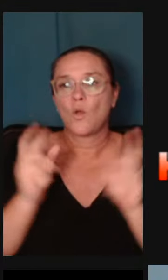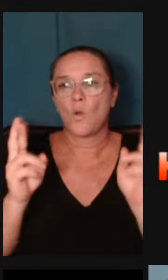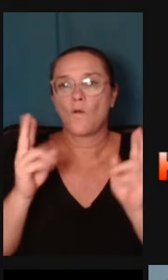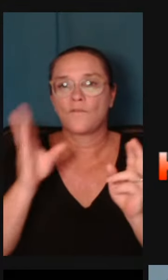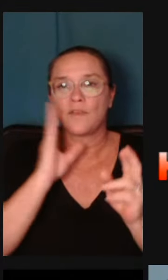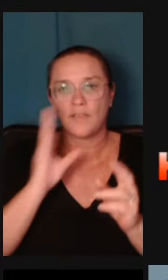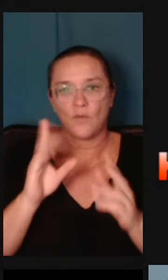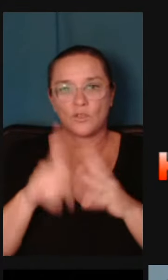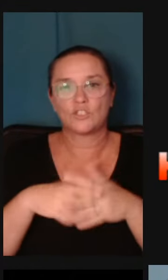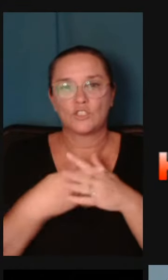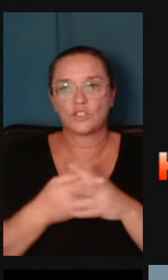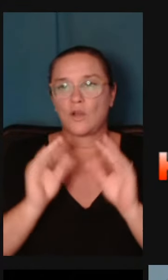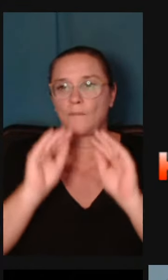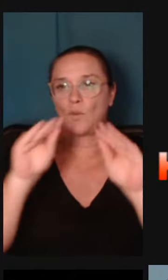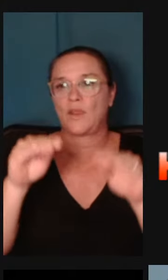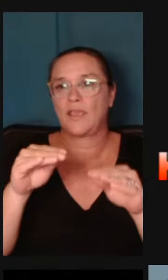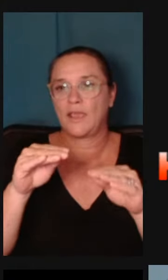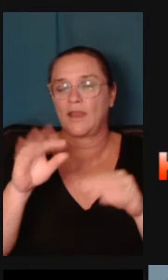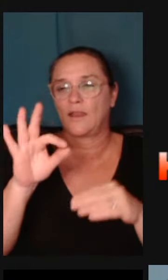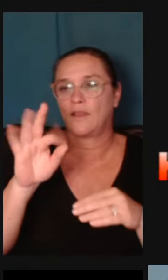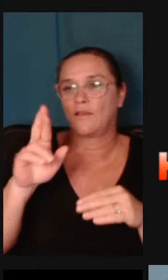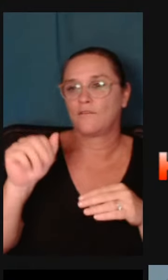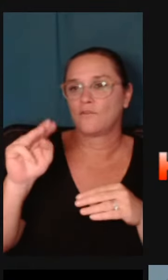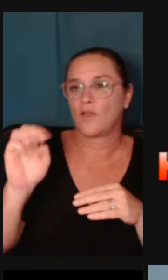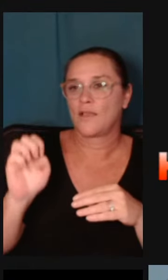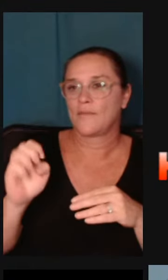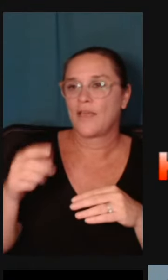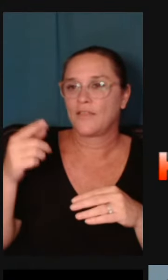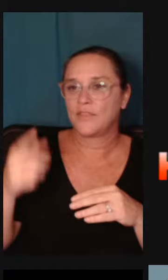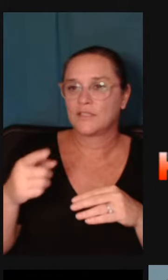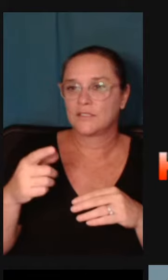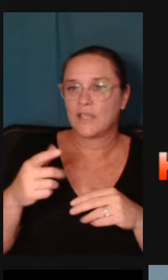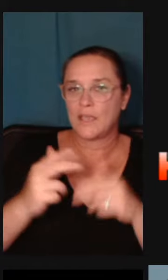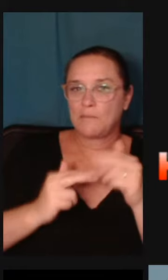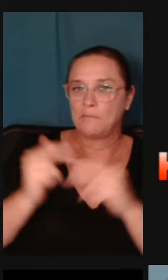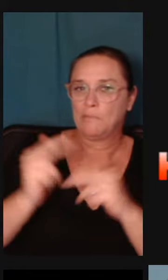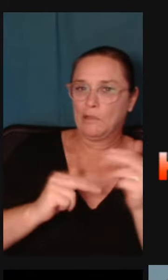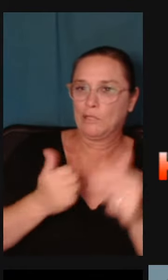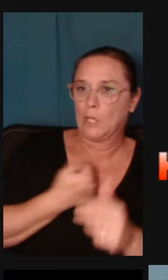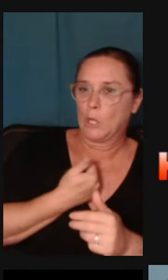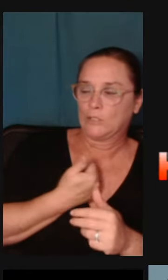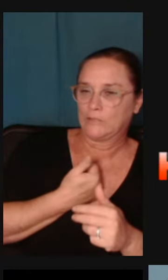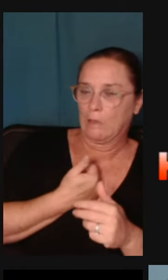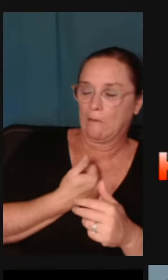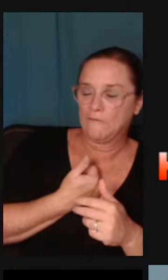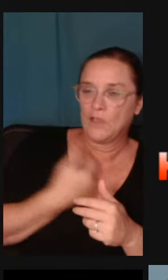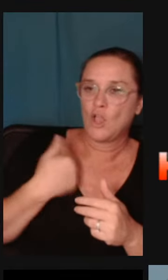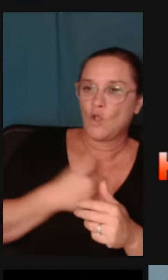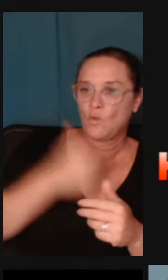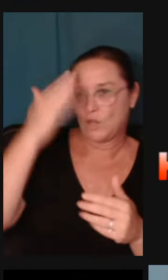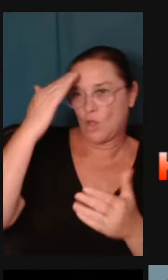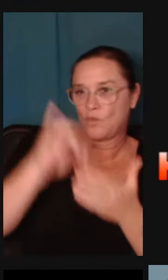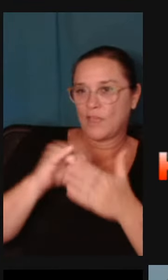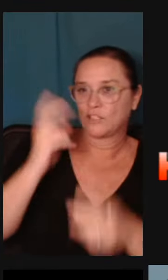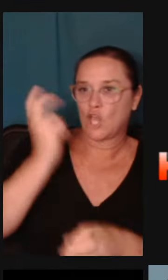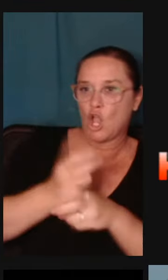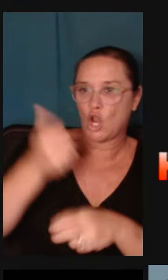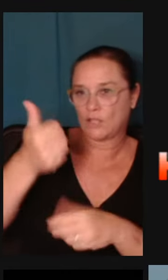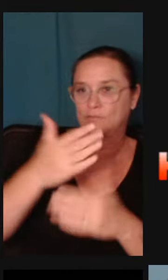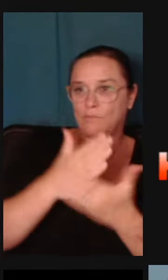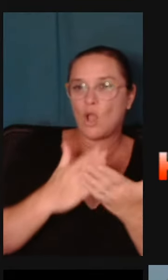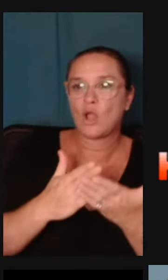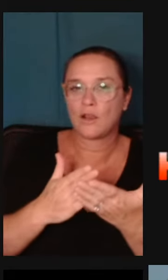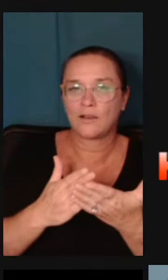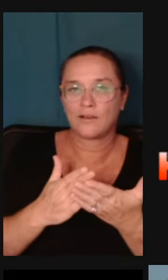in it. I think this is just building a little bit ourselves. We know that this is the hardest part. Hopefully it's